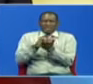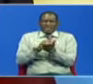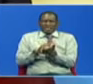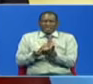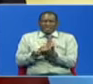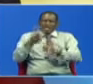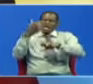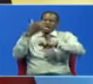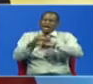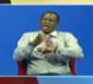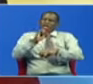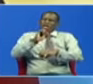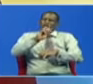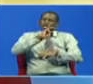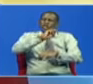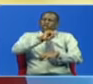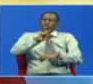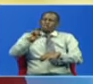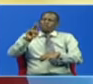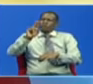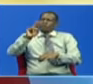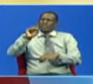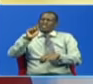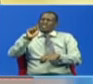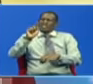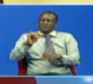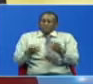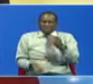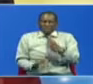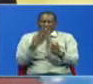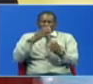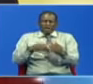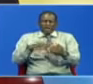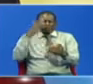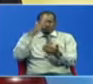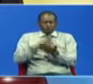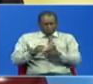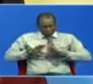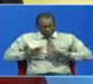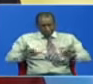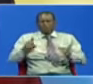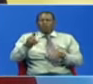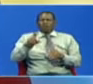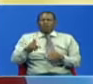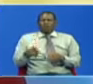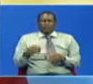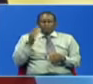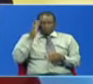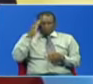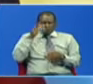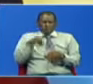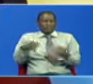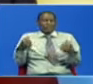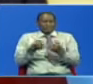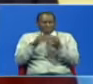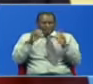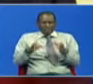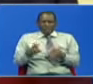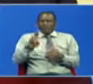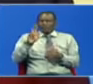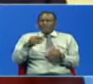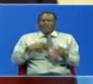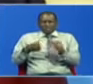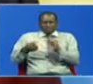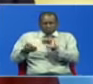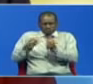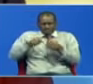immunity would come in and curtail the spread of the virus. We know that that didn't happen, and the UK had to change their strategy,